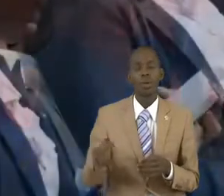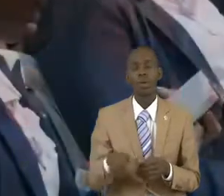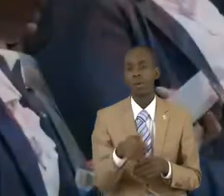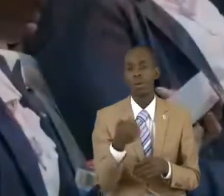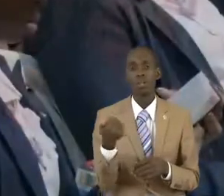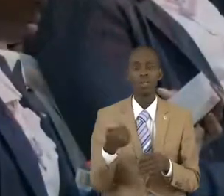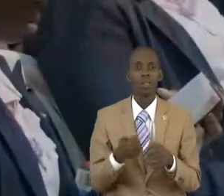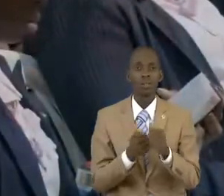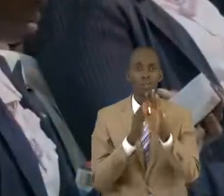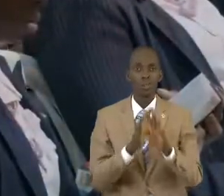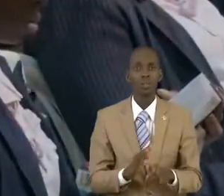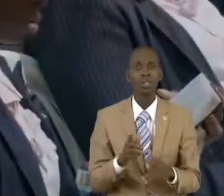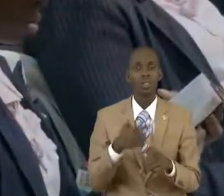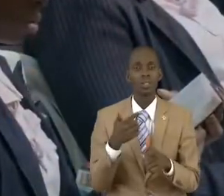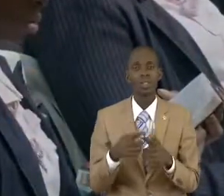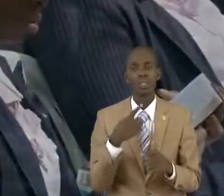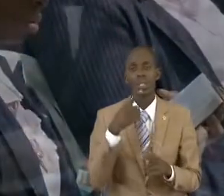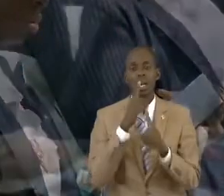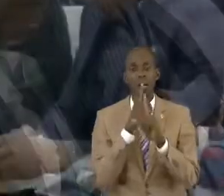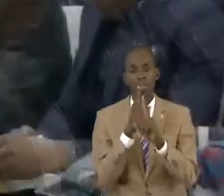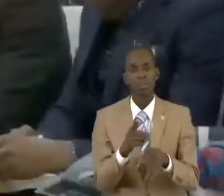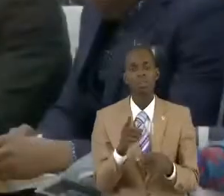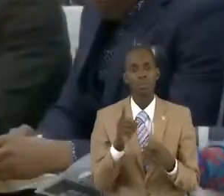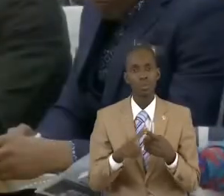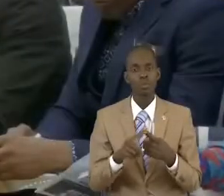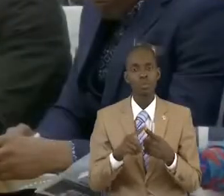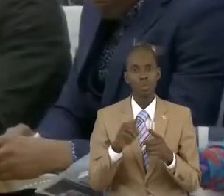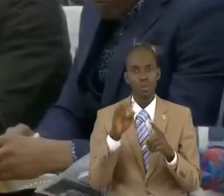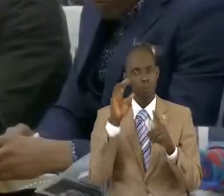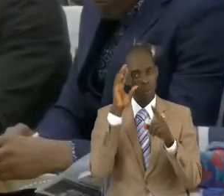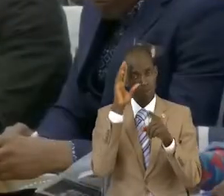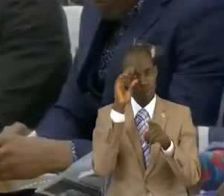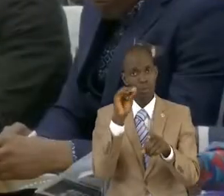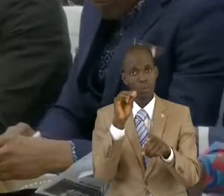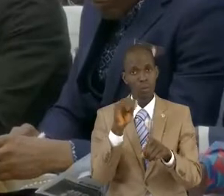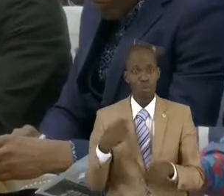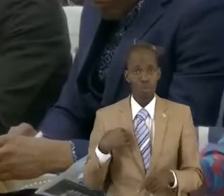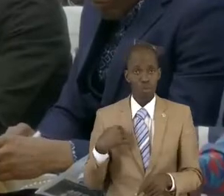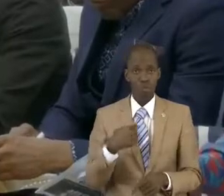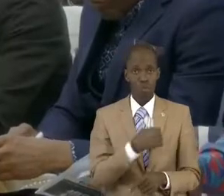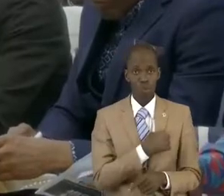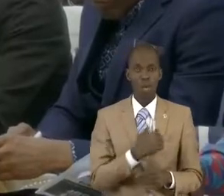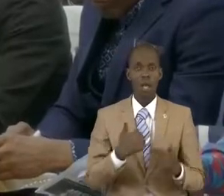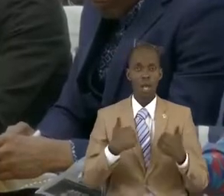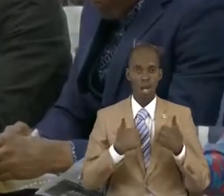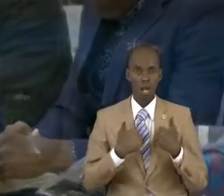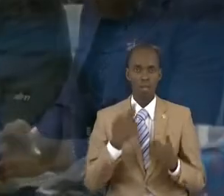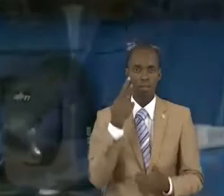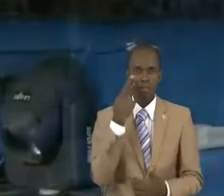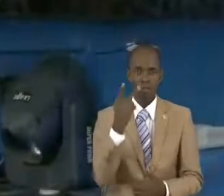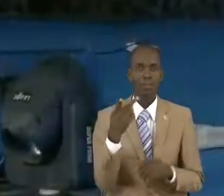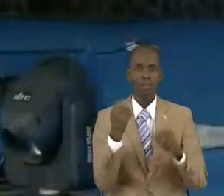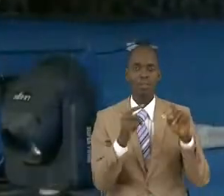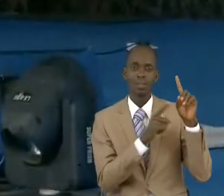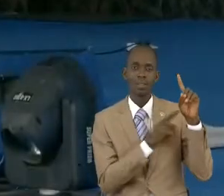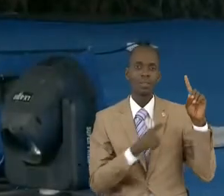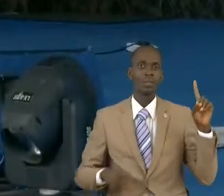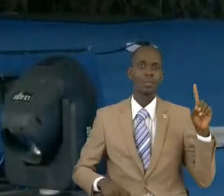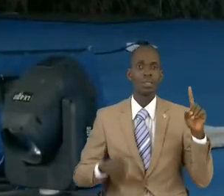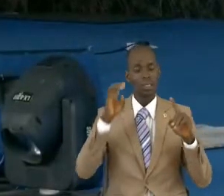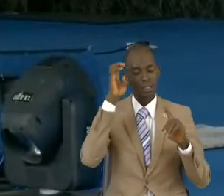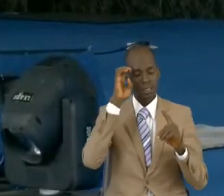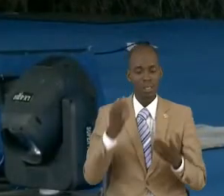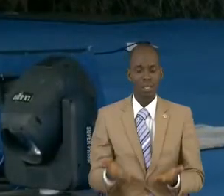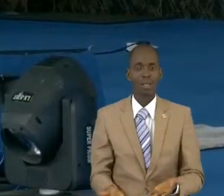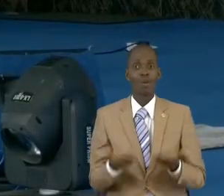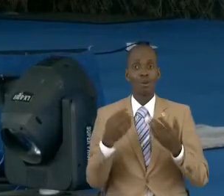said unto him, we have seen the Lord. Heroes, we have